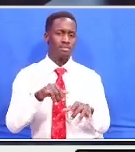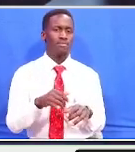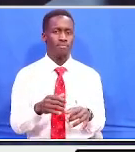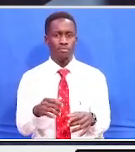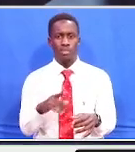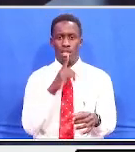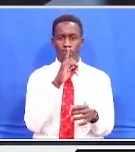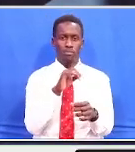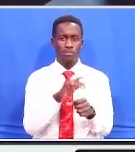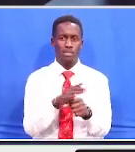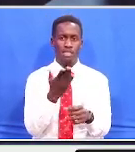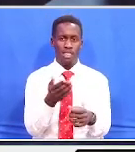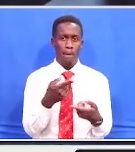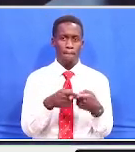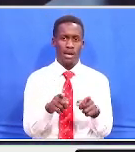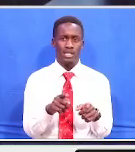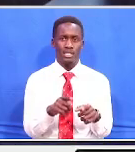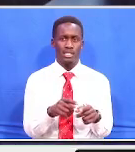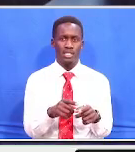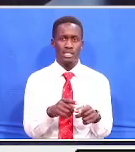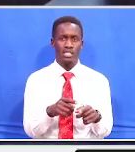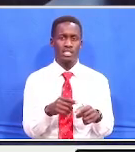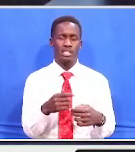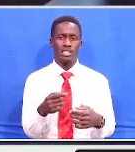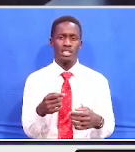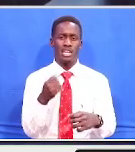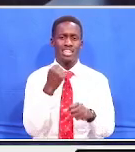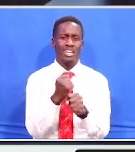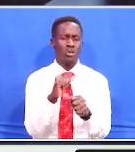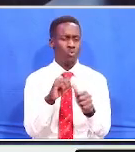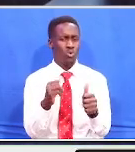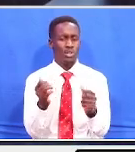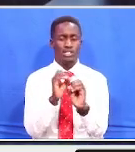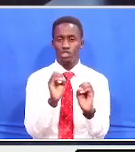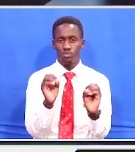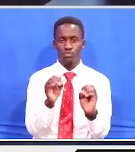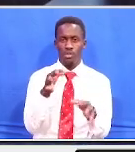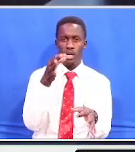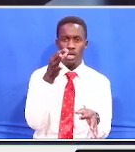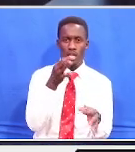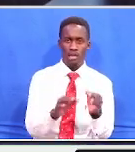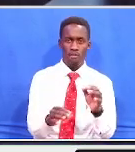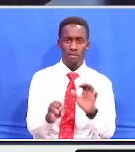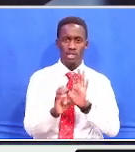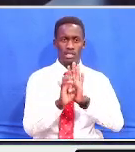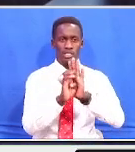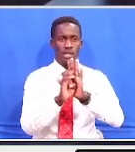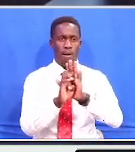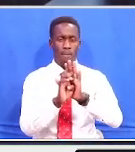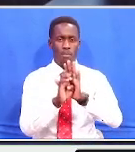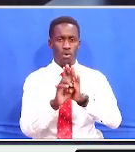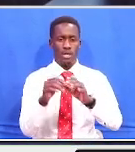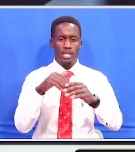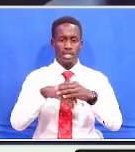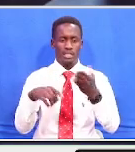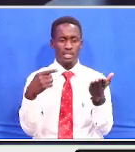the policies are there, but they are not very, they are not being implemented well. Mm. If you take, for example, with the advent of